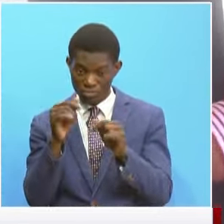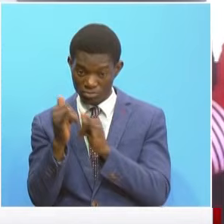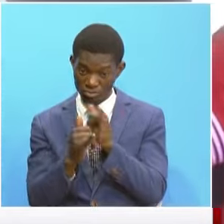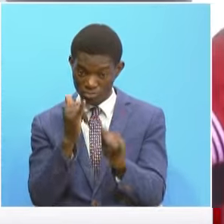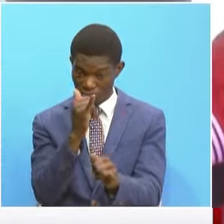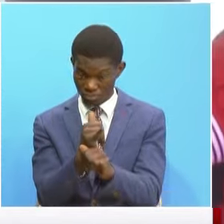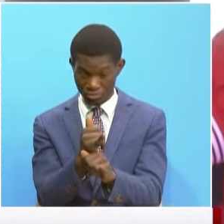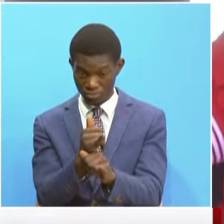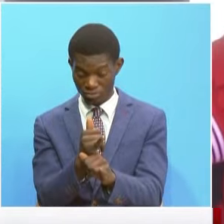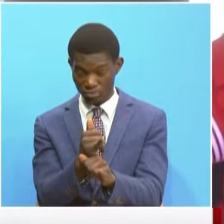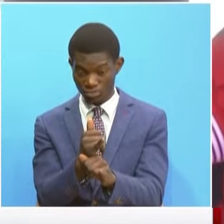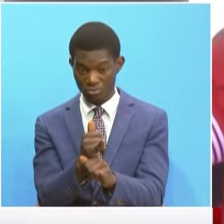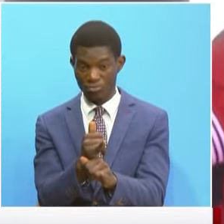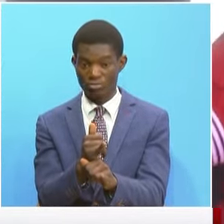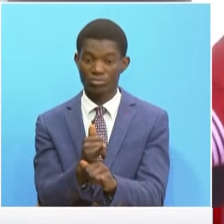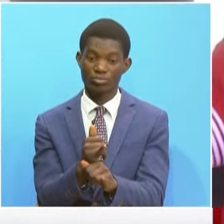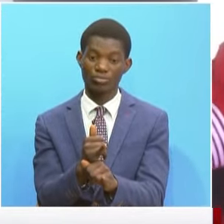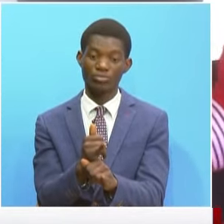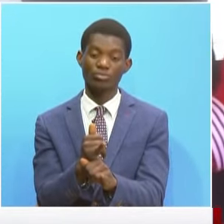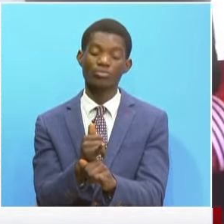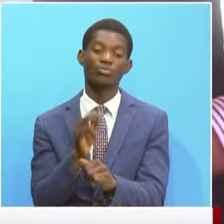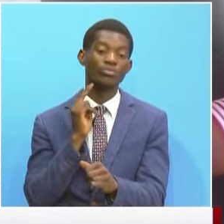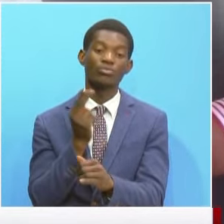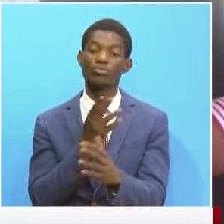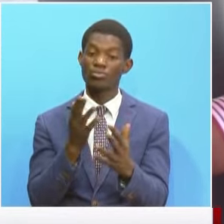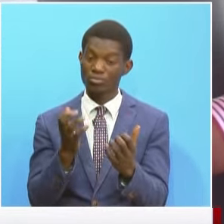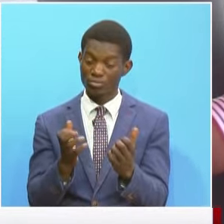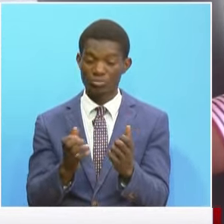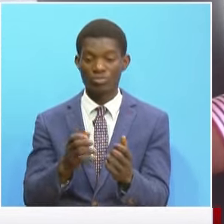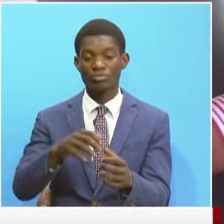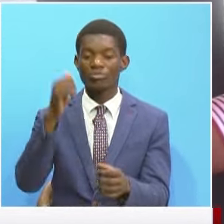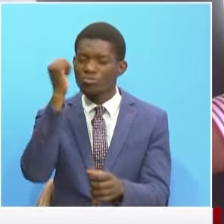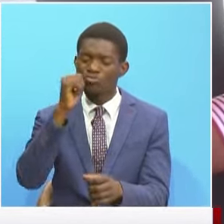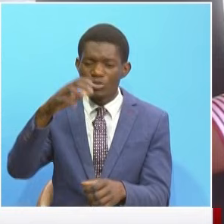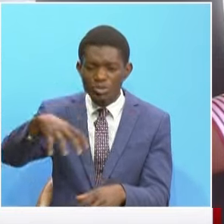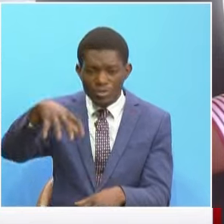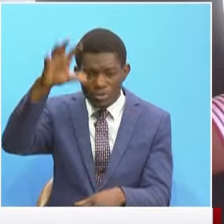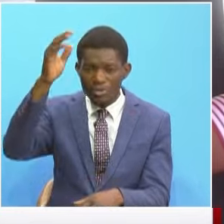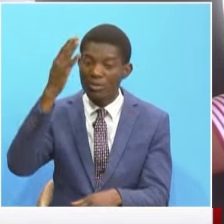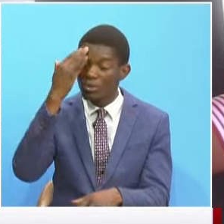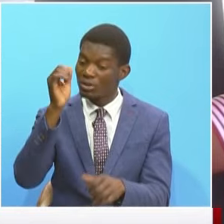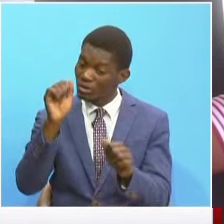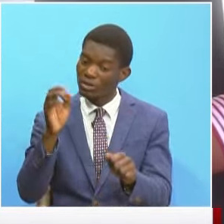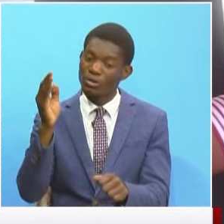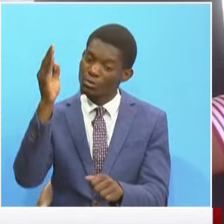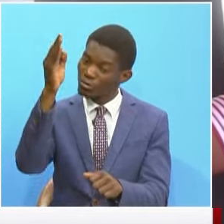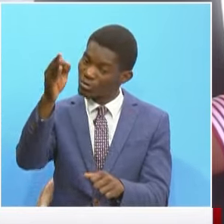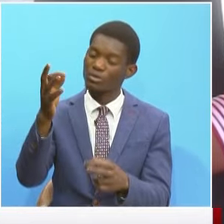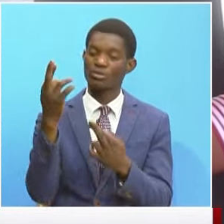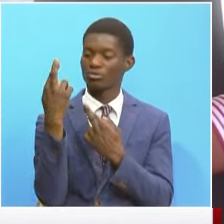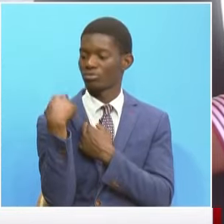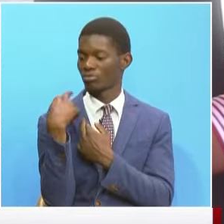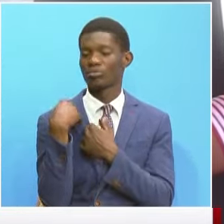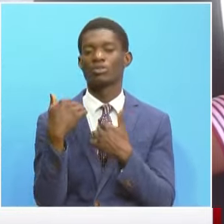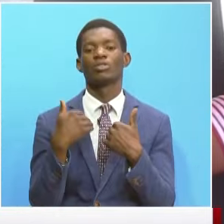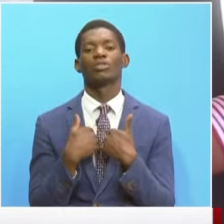Through Female Leadership Models, is an approach for raising girls for future leadership responsibilities. This